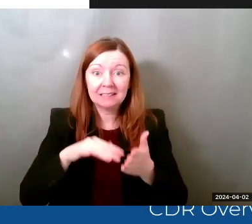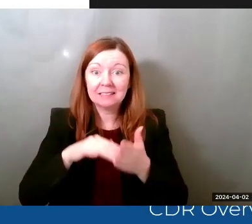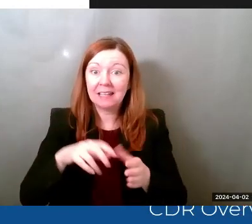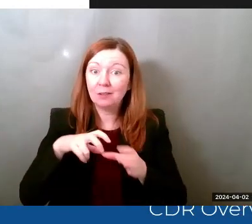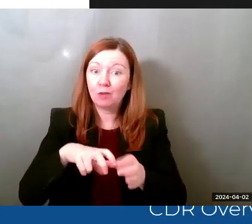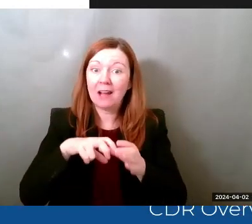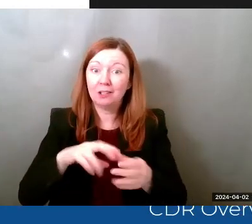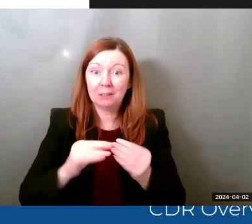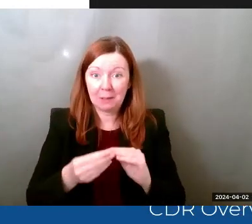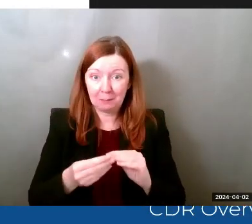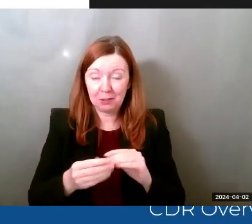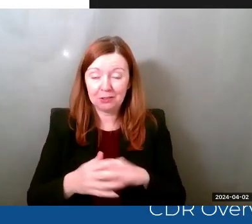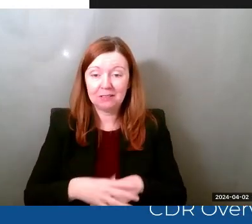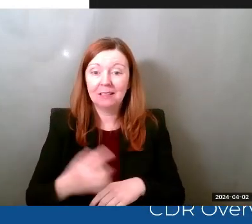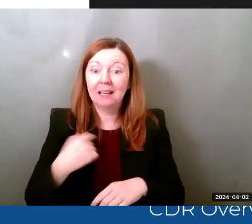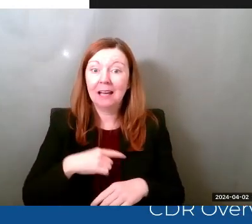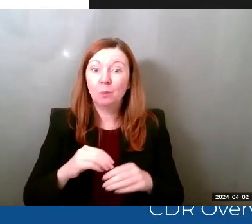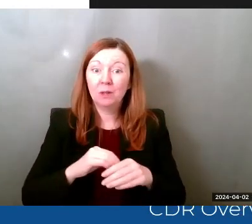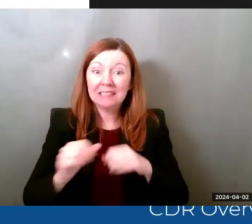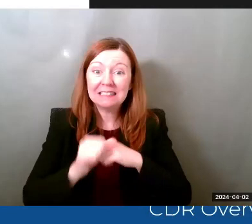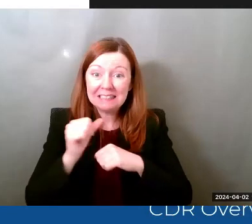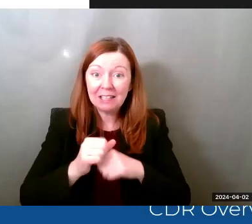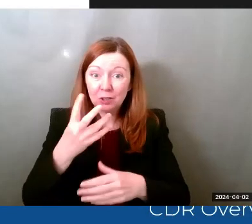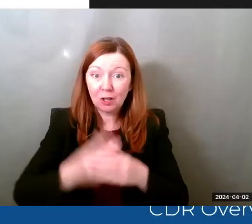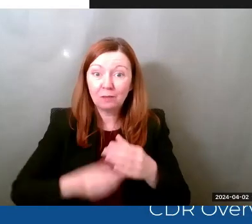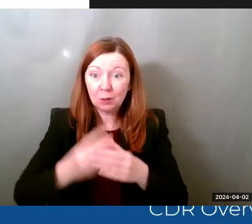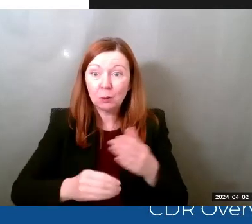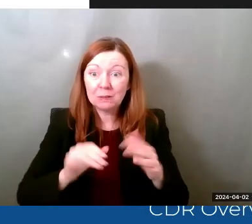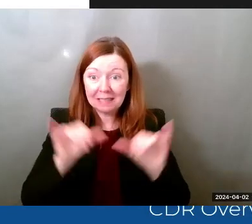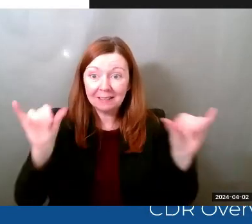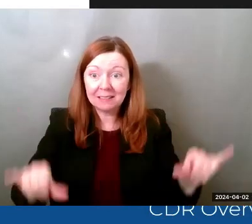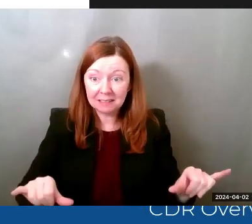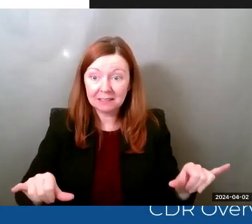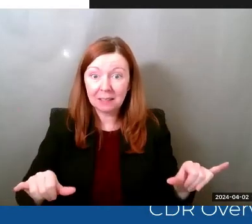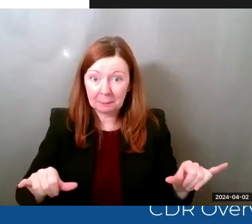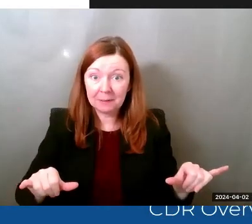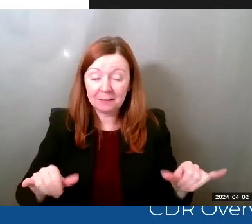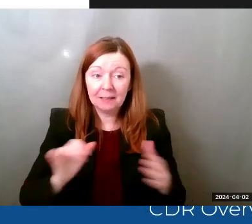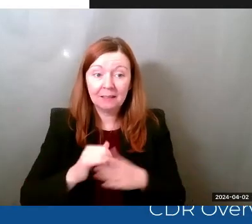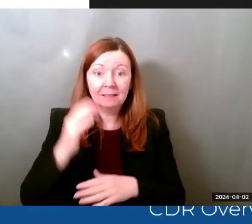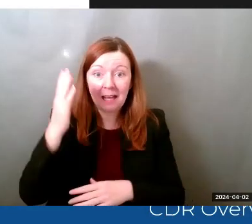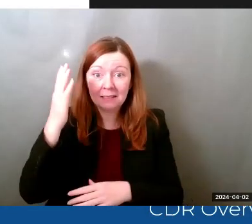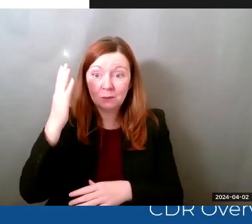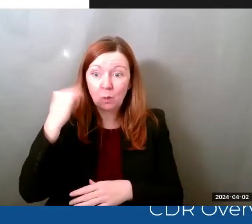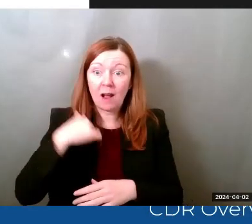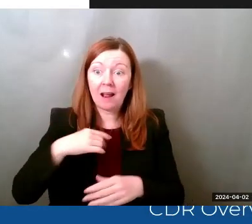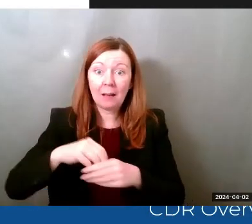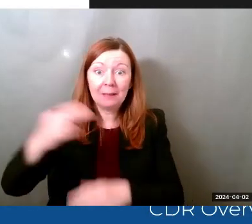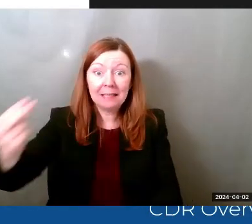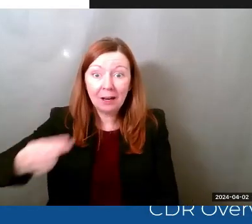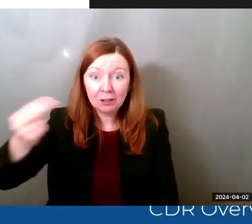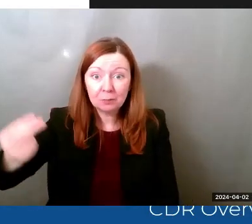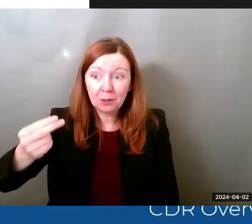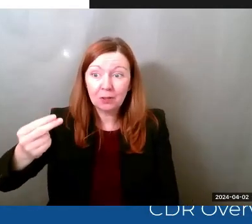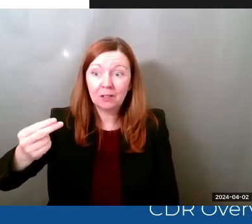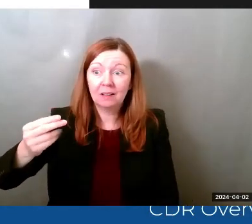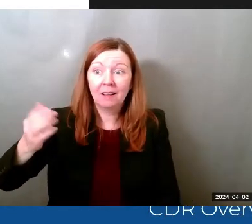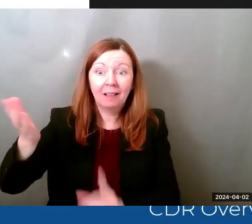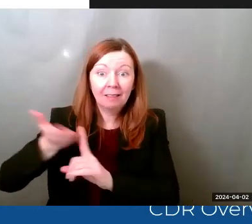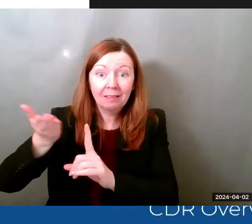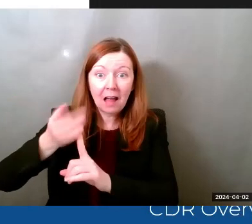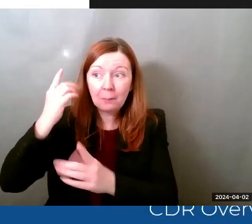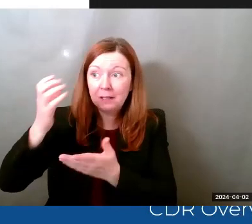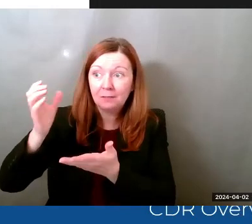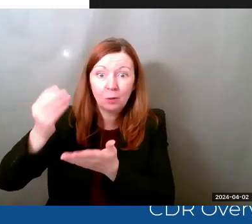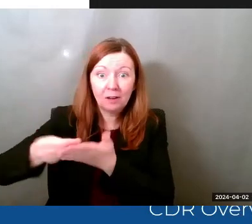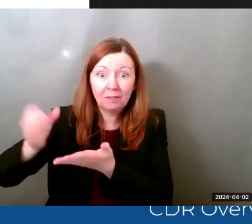ridership numbers, and we are in danger of losing this system, which is one of the reasons why I'm in Harrisburg out lobbying for